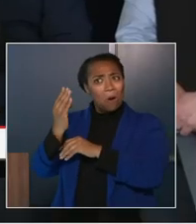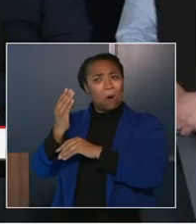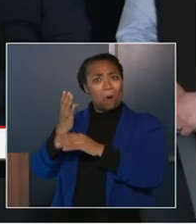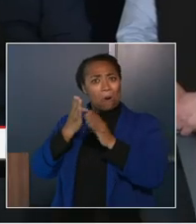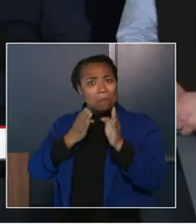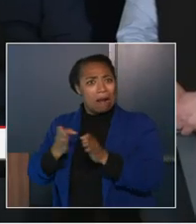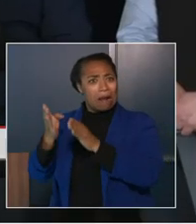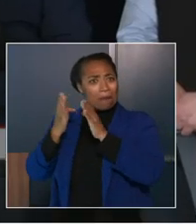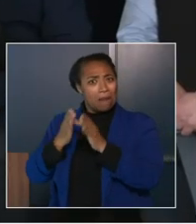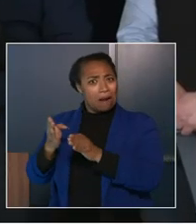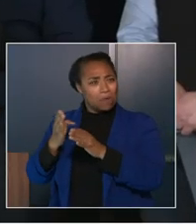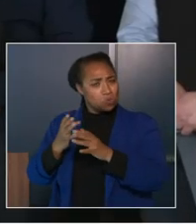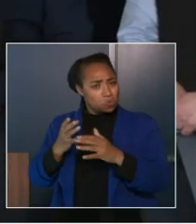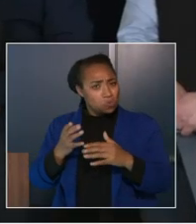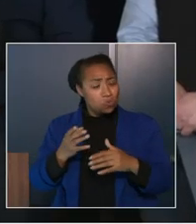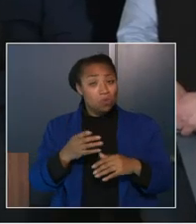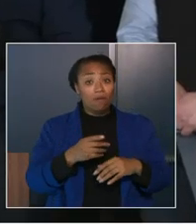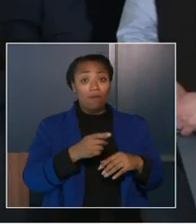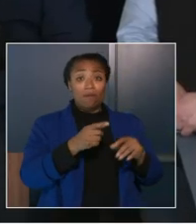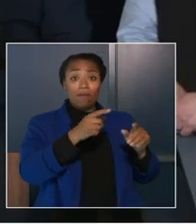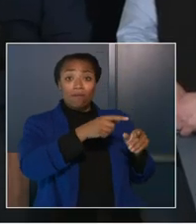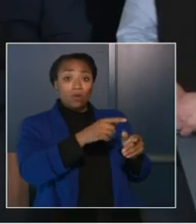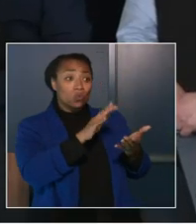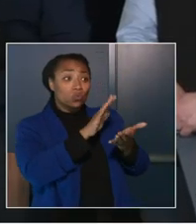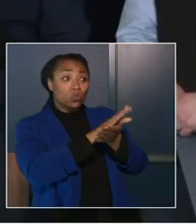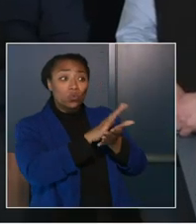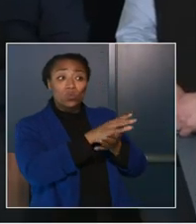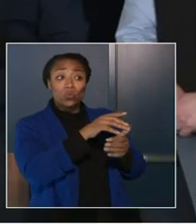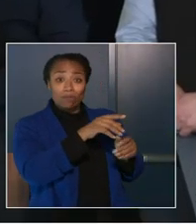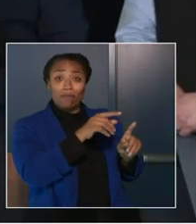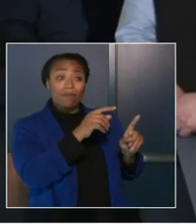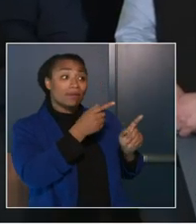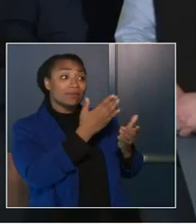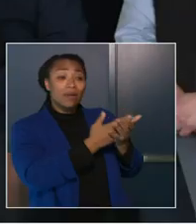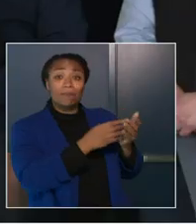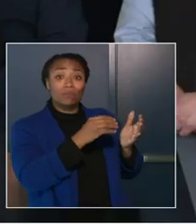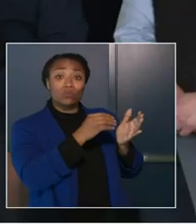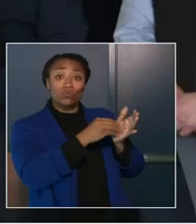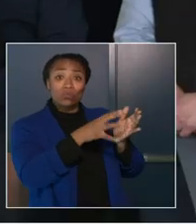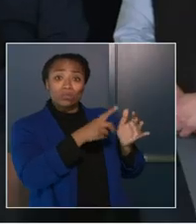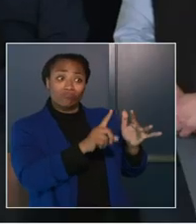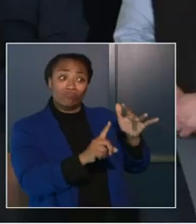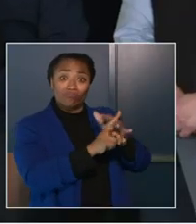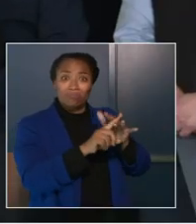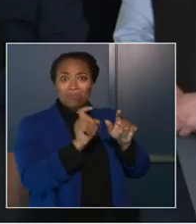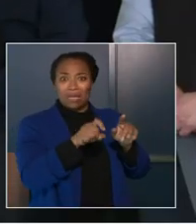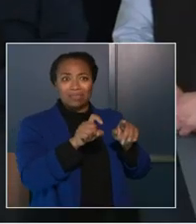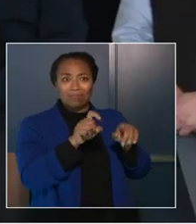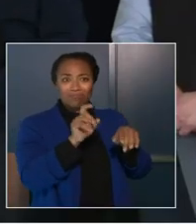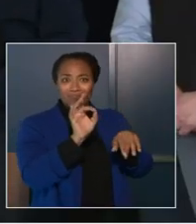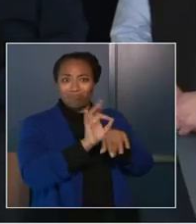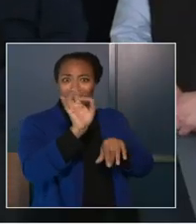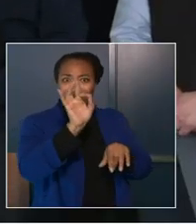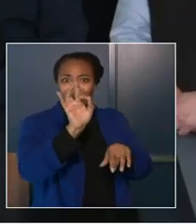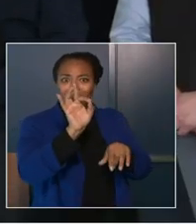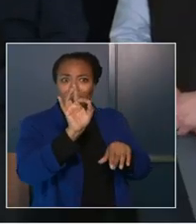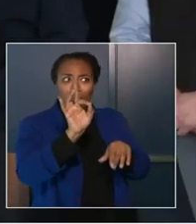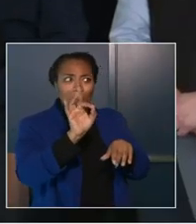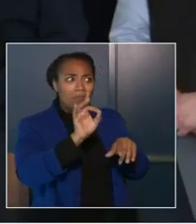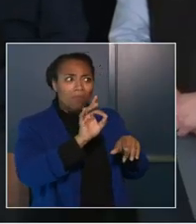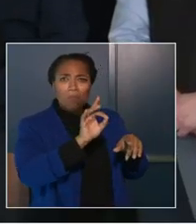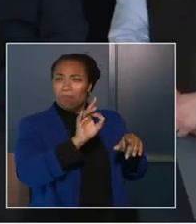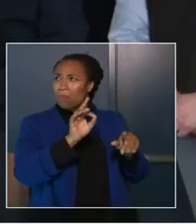the day, when they would be commuting to school about 8, we are still expecting snowy conditions. So we're making the early